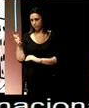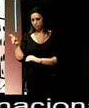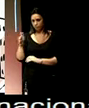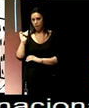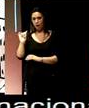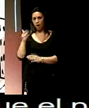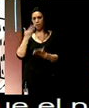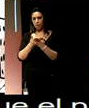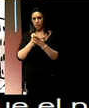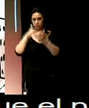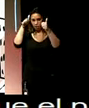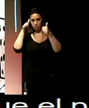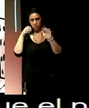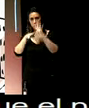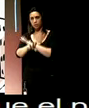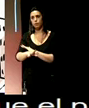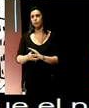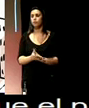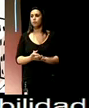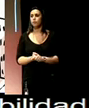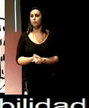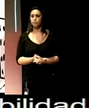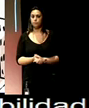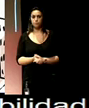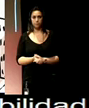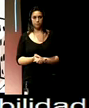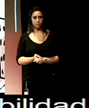international certification by TGV.